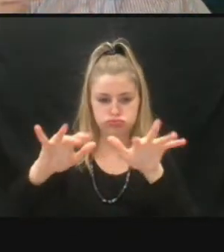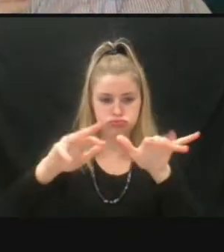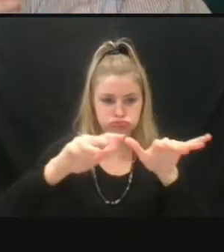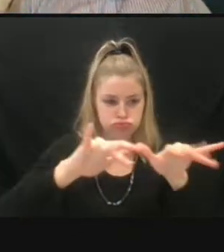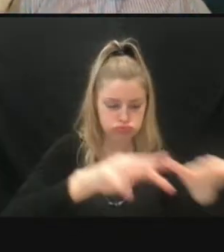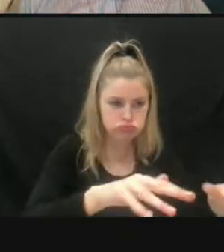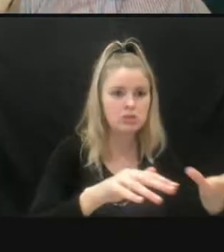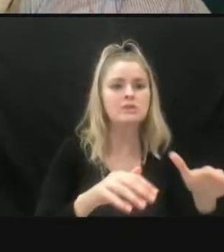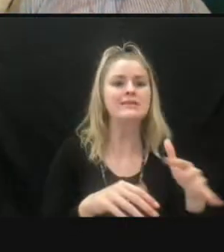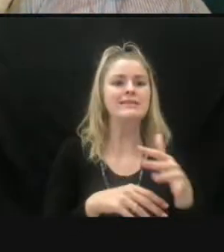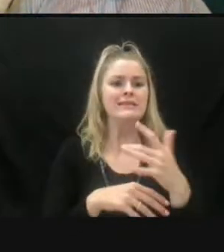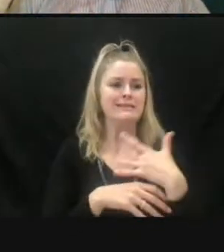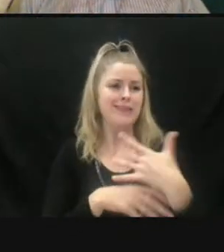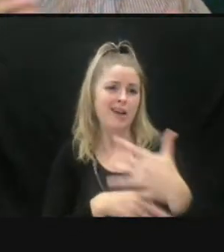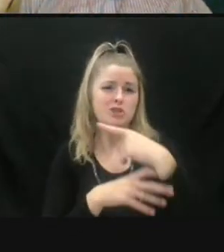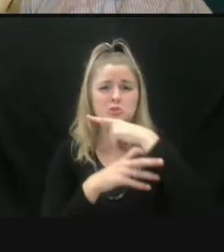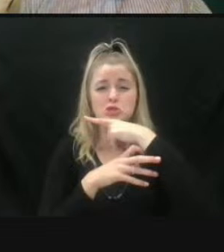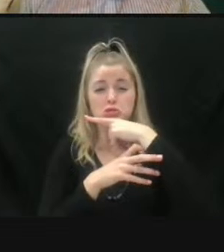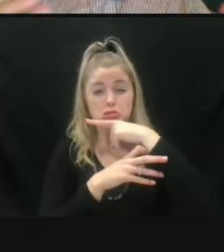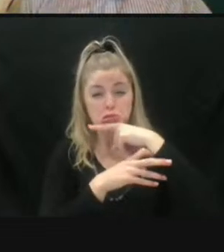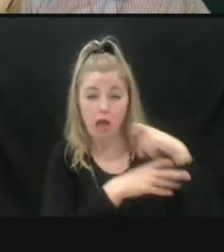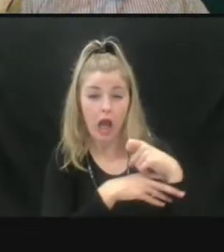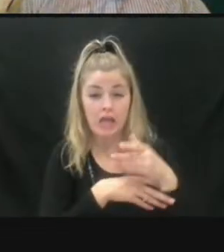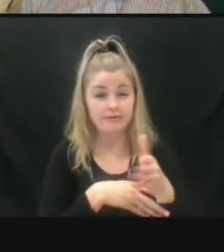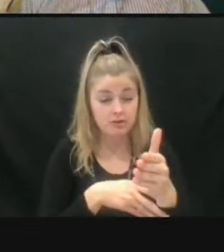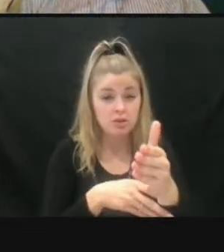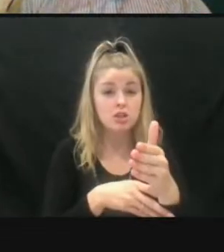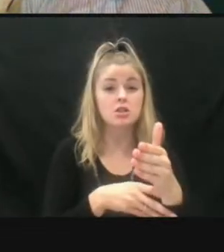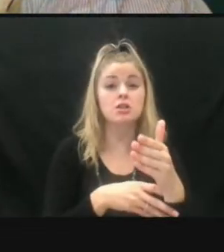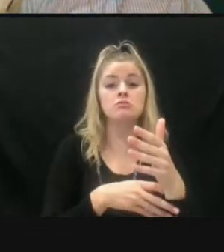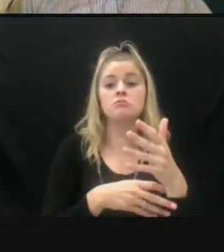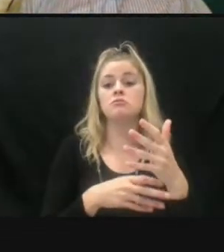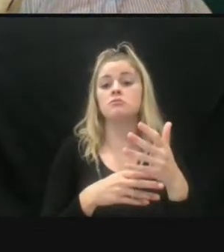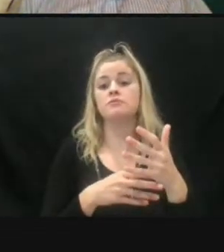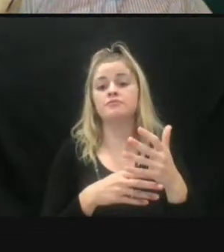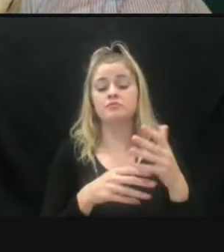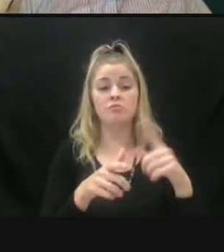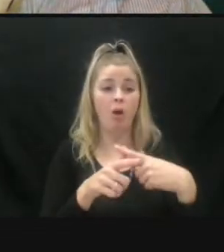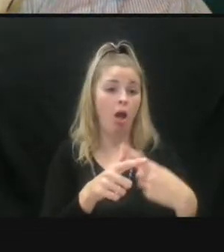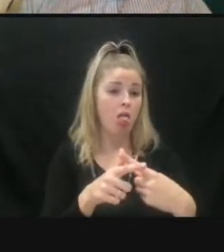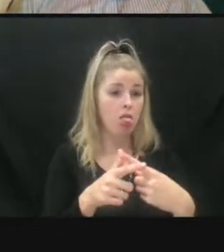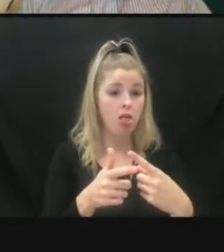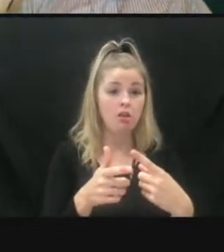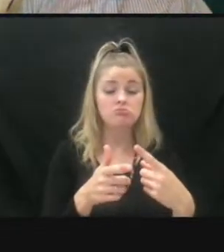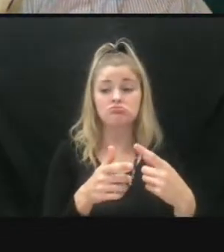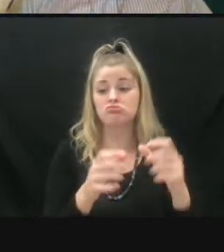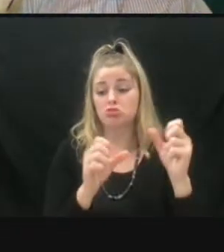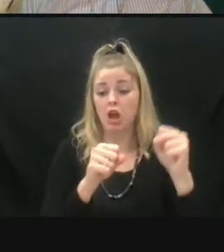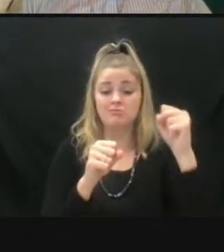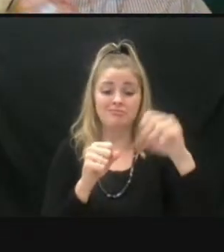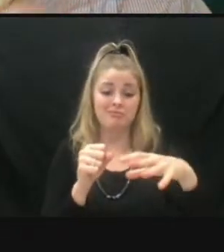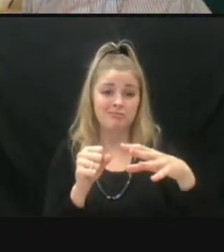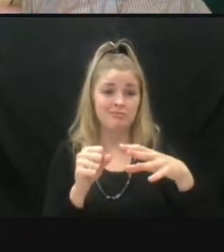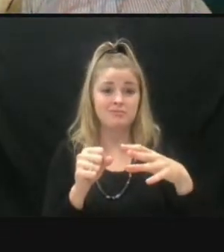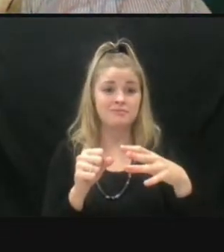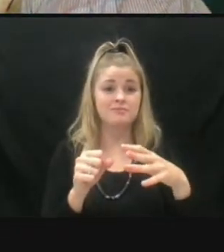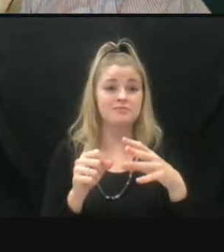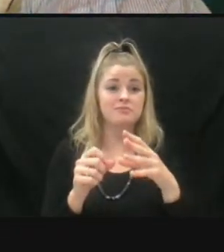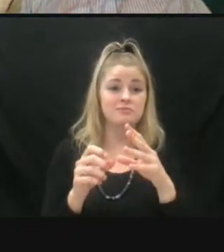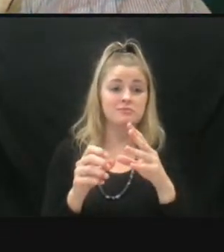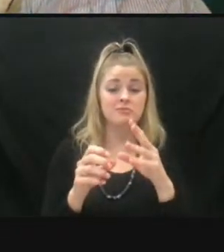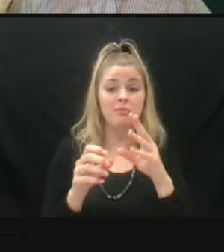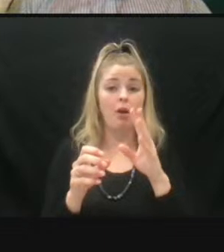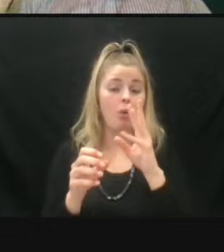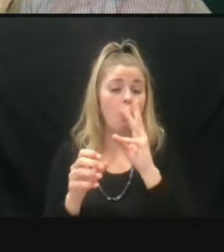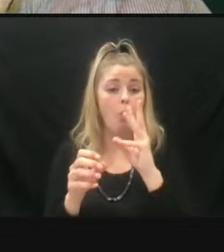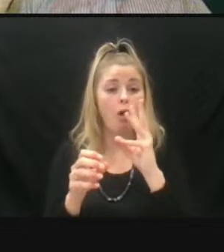dried, pounded into a meal, and dried and eaten, and reconstituted in water. But it was a very important food